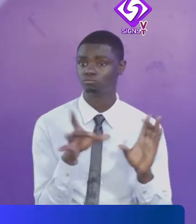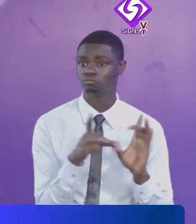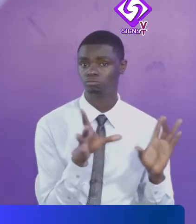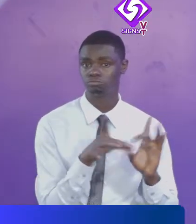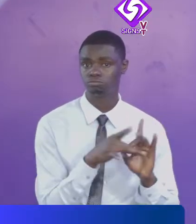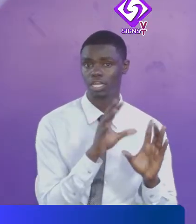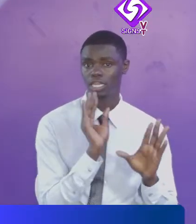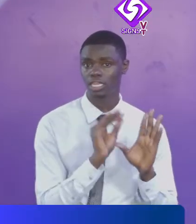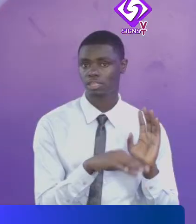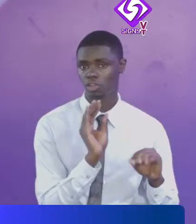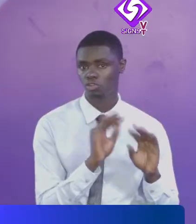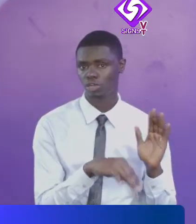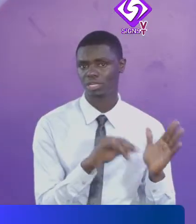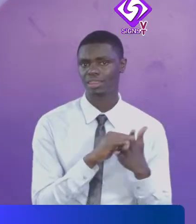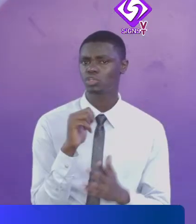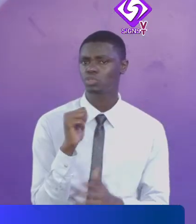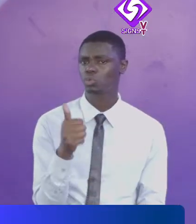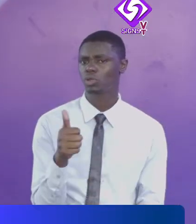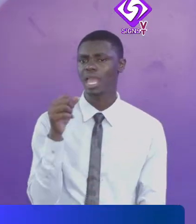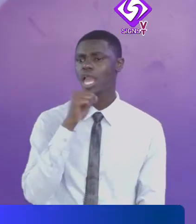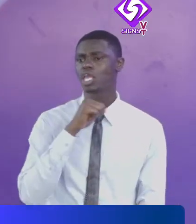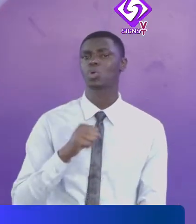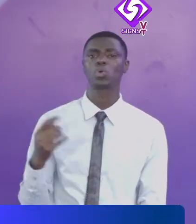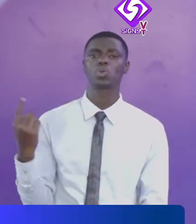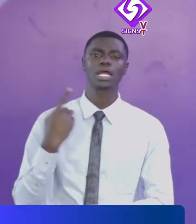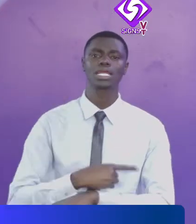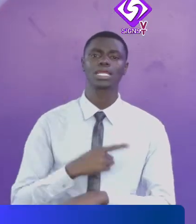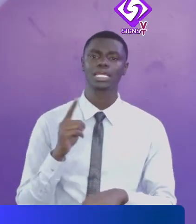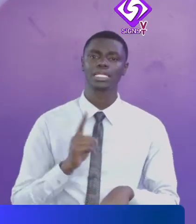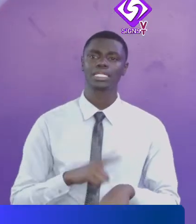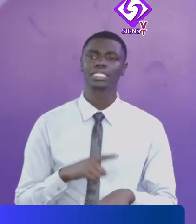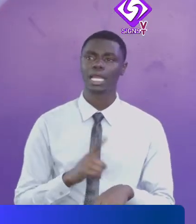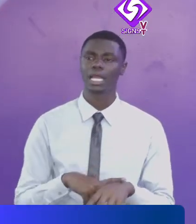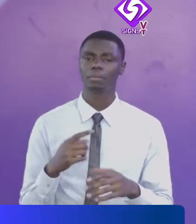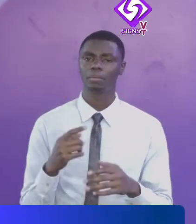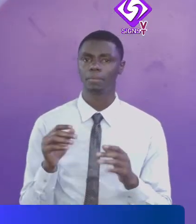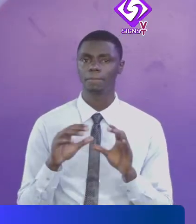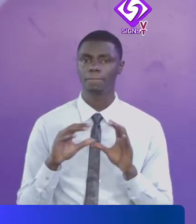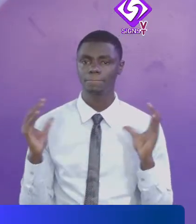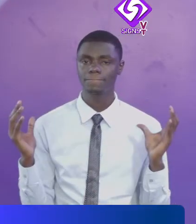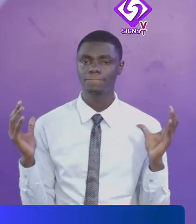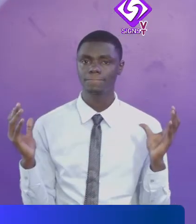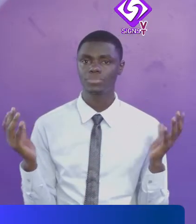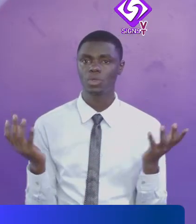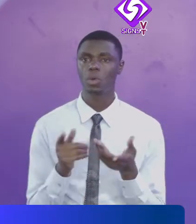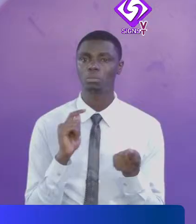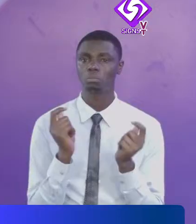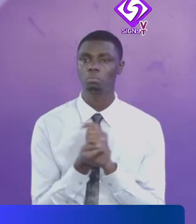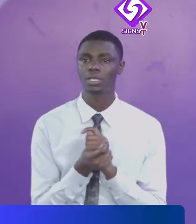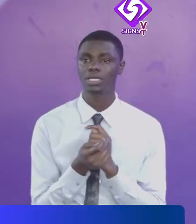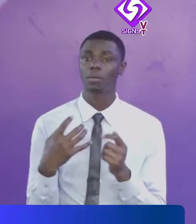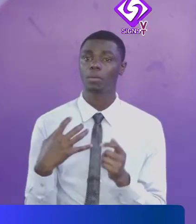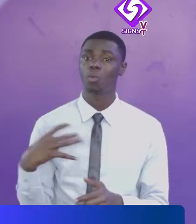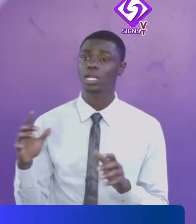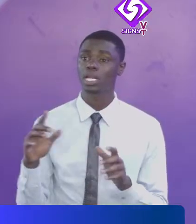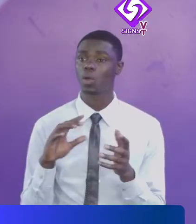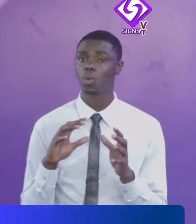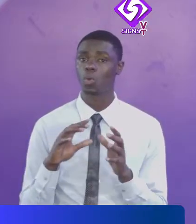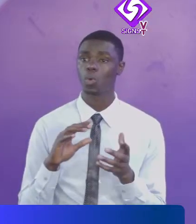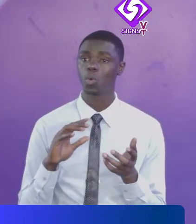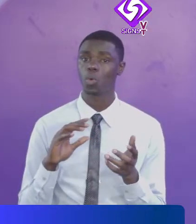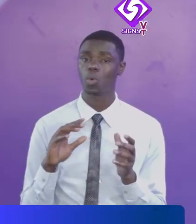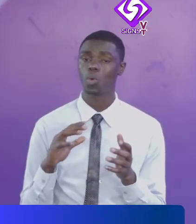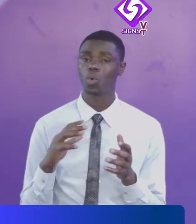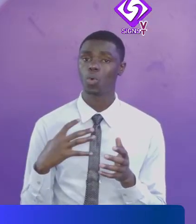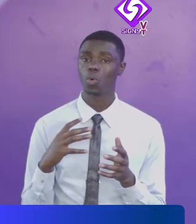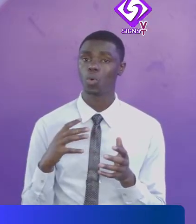That was okay in the older days when wealth had not grown in the country. But as wealth has grown, we have individuals that